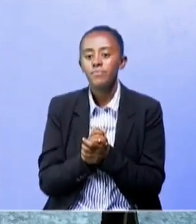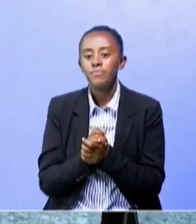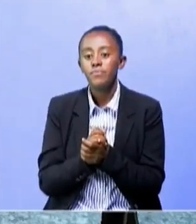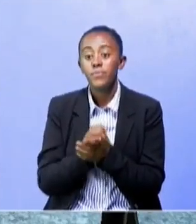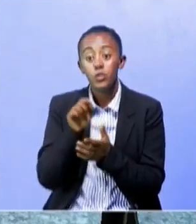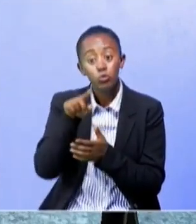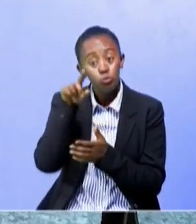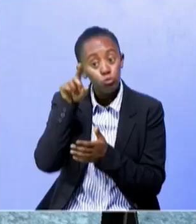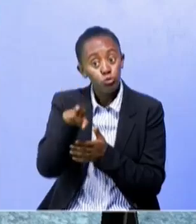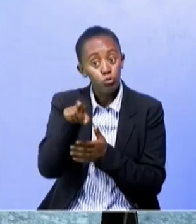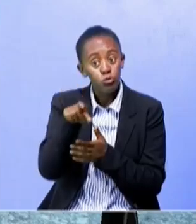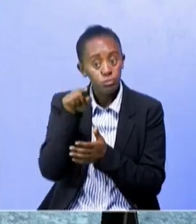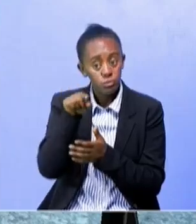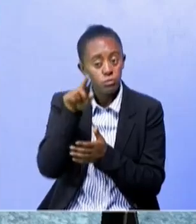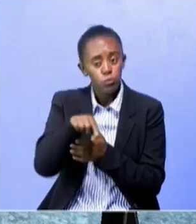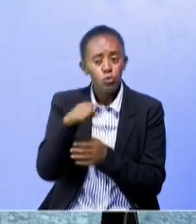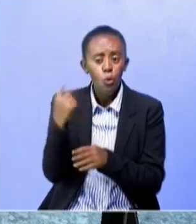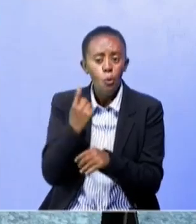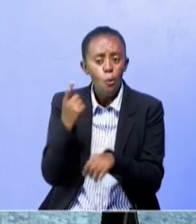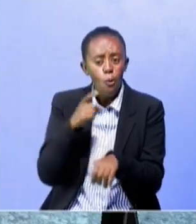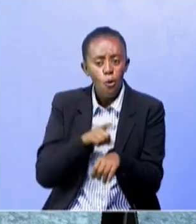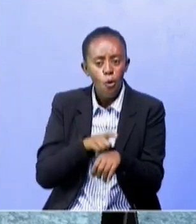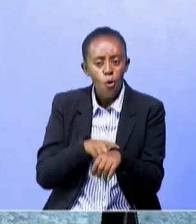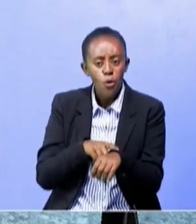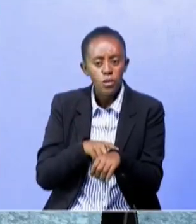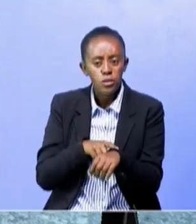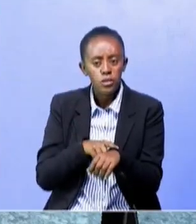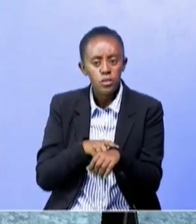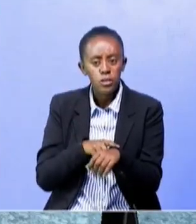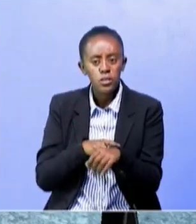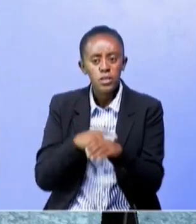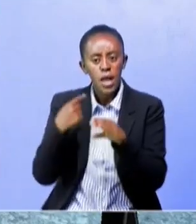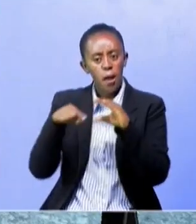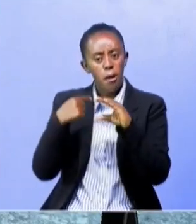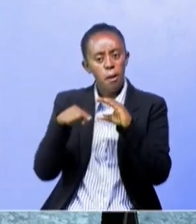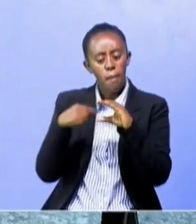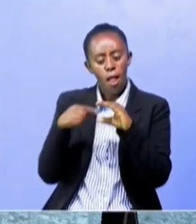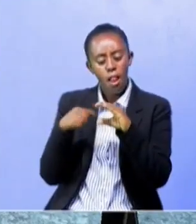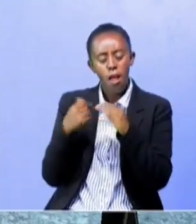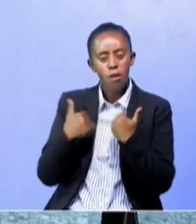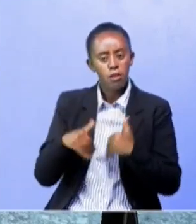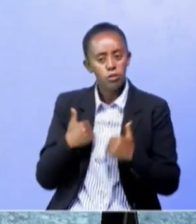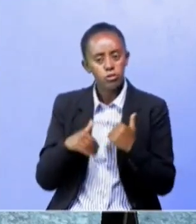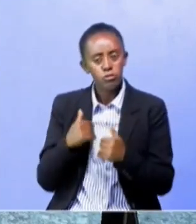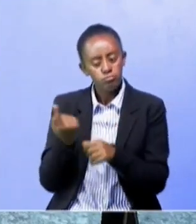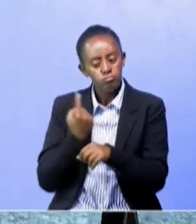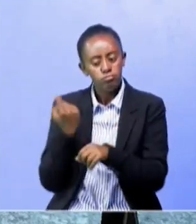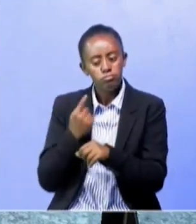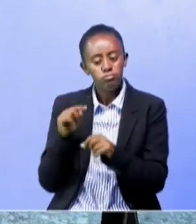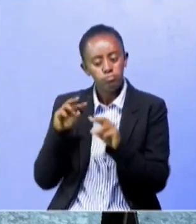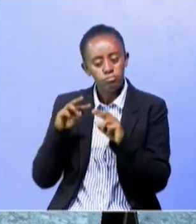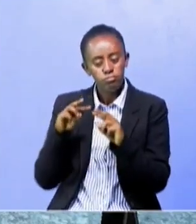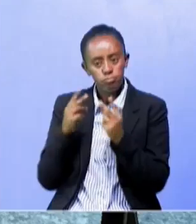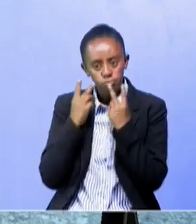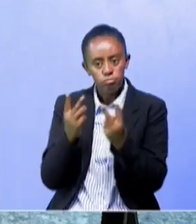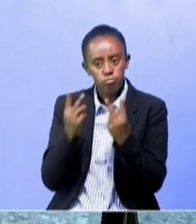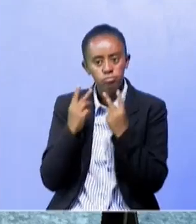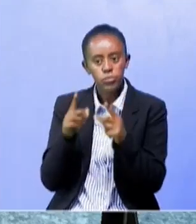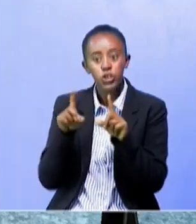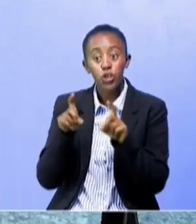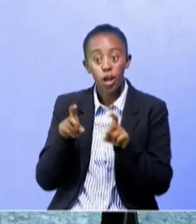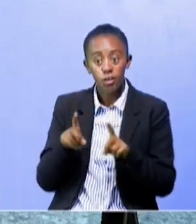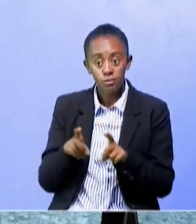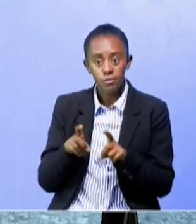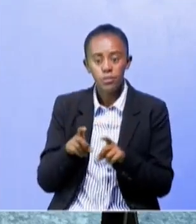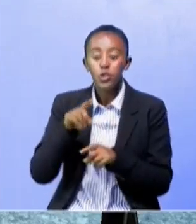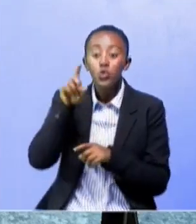You should always check your email address. You see? Should is that is